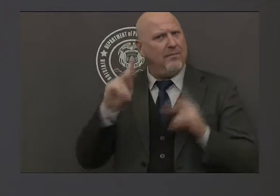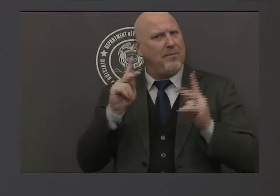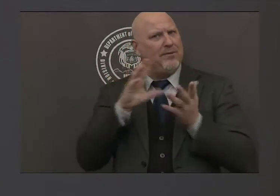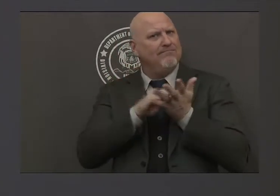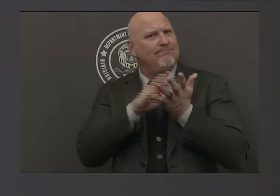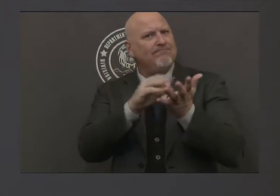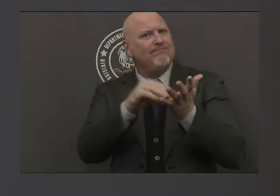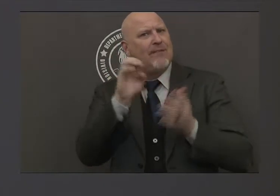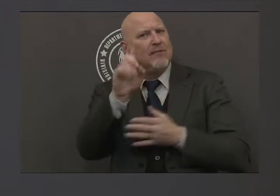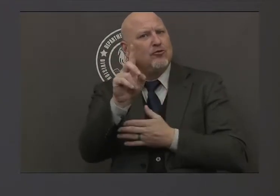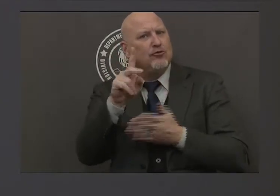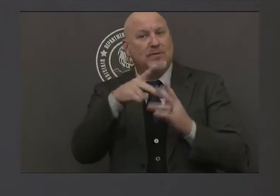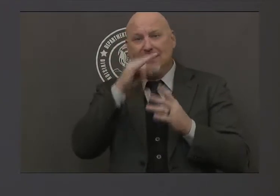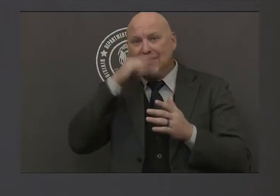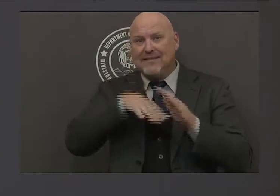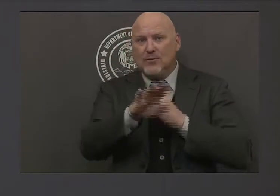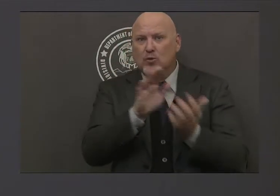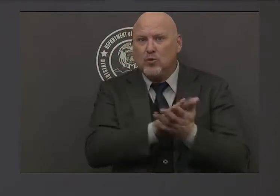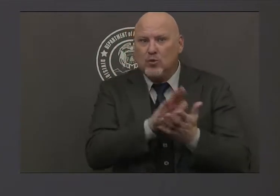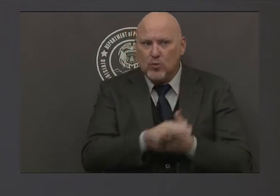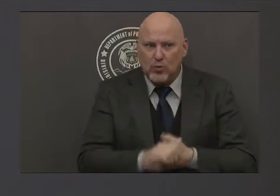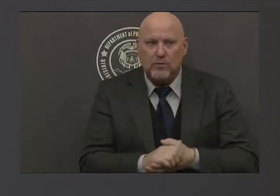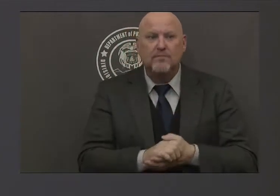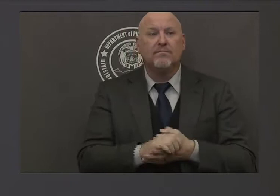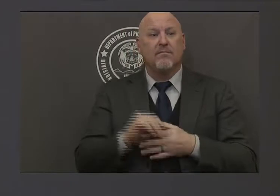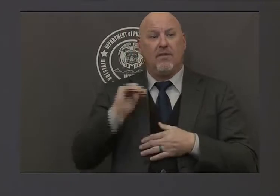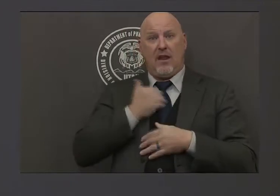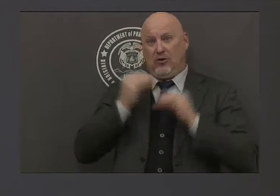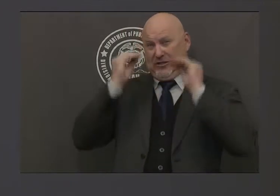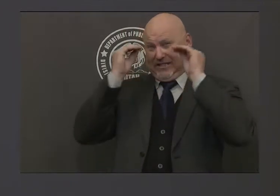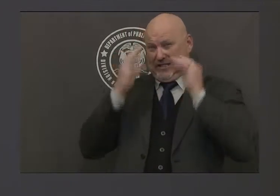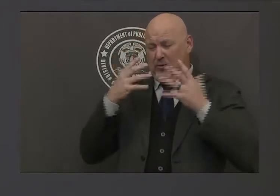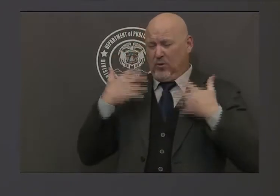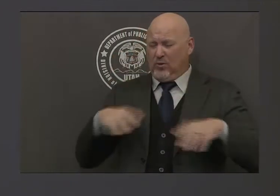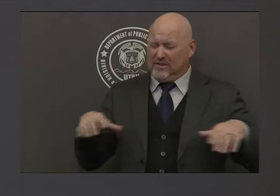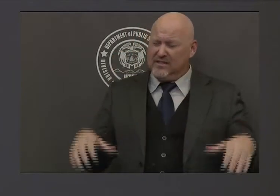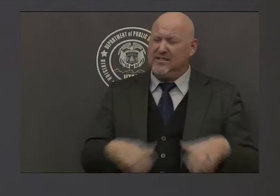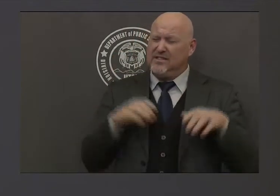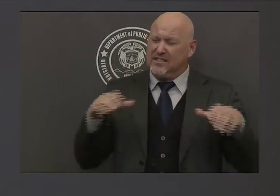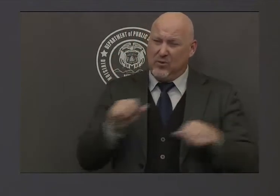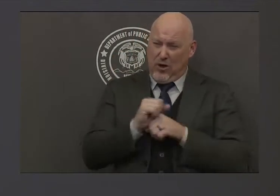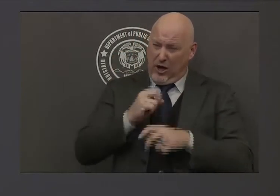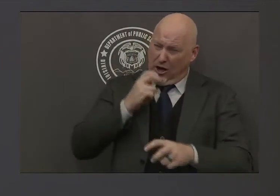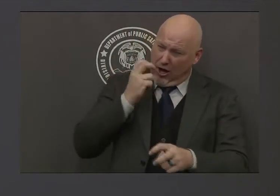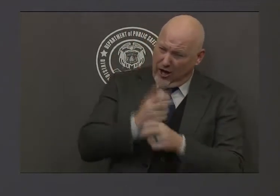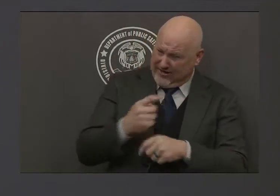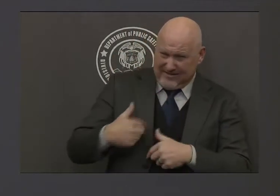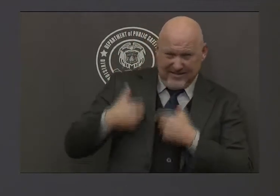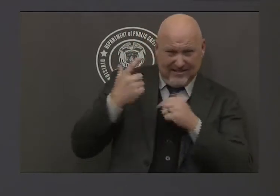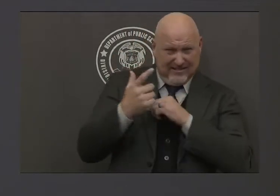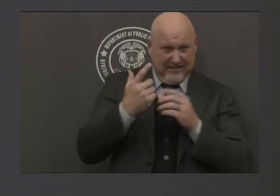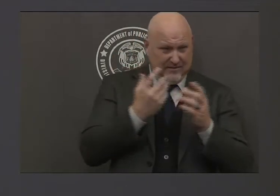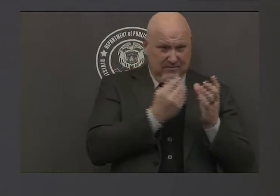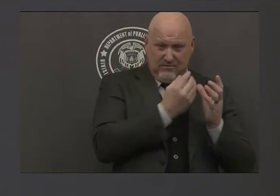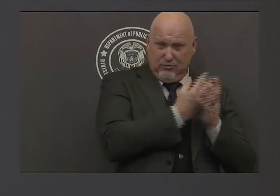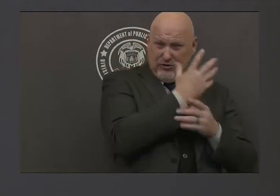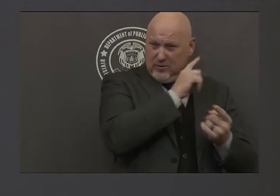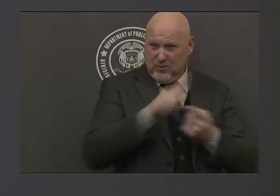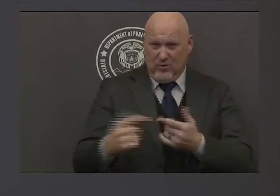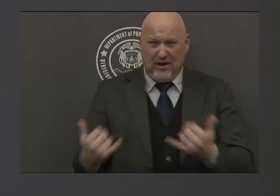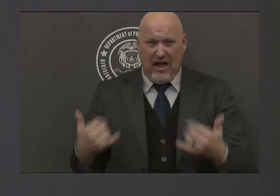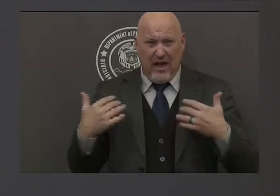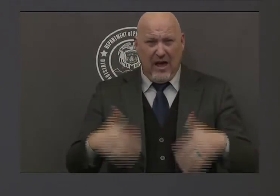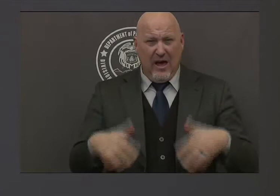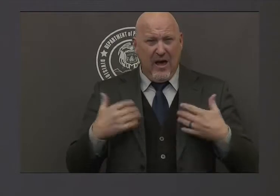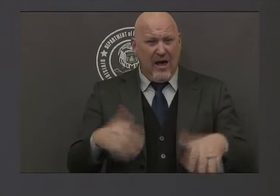the past year in adapting their plans, in doing everything they can to get kids back into school, to make sure that they are doing